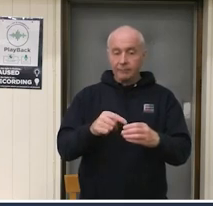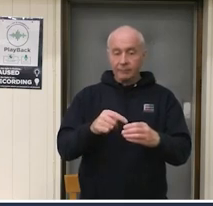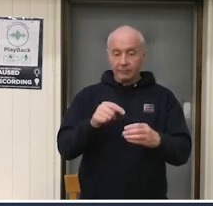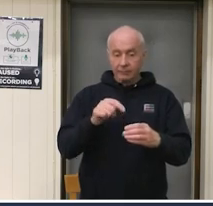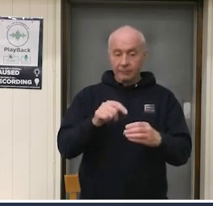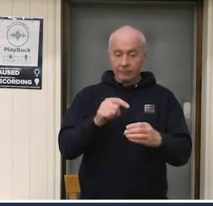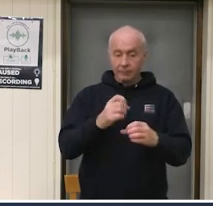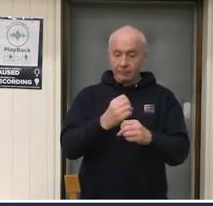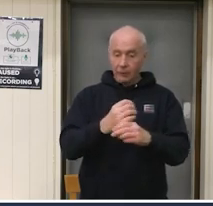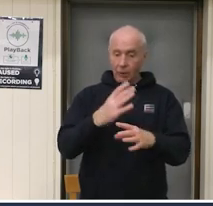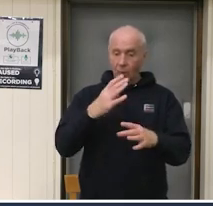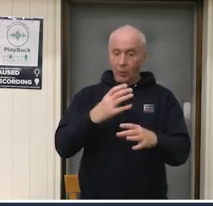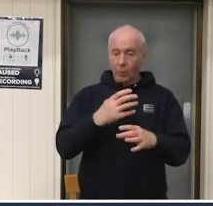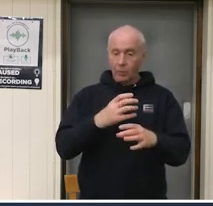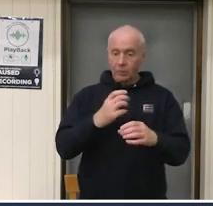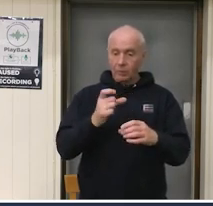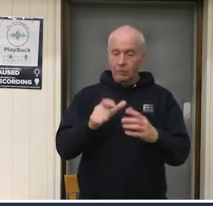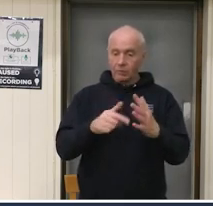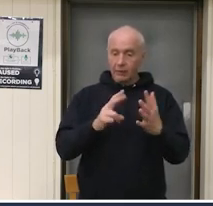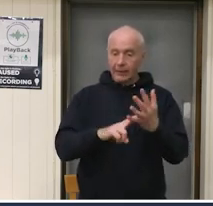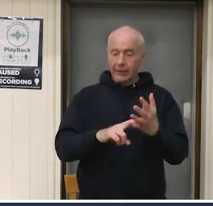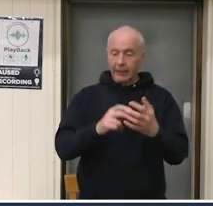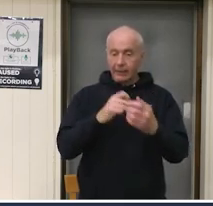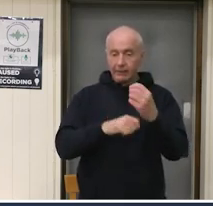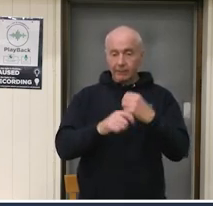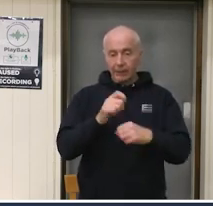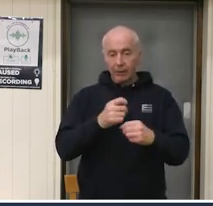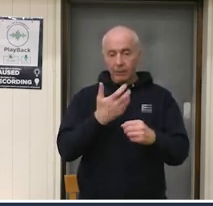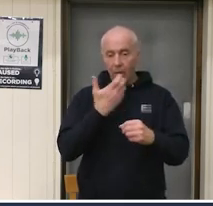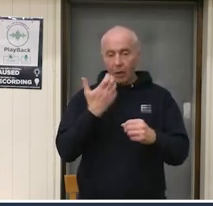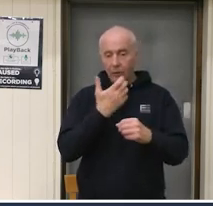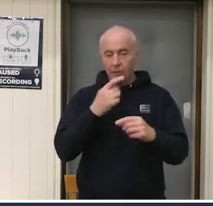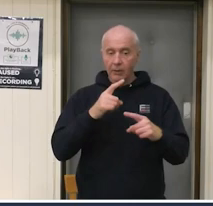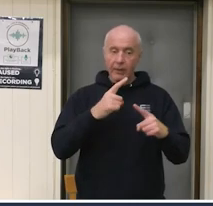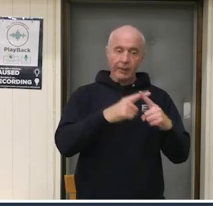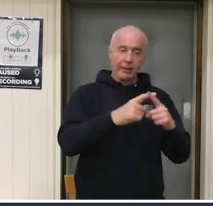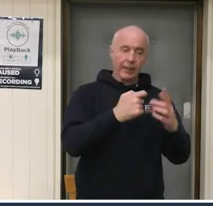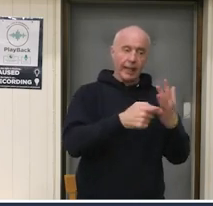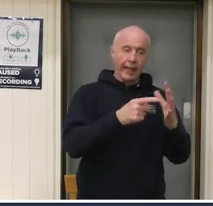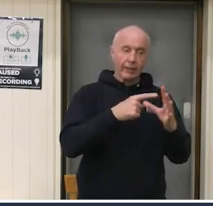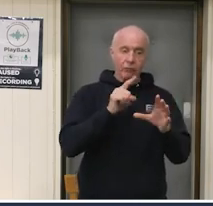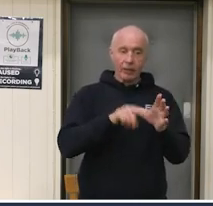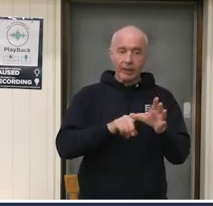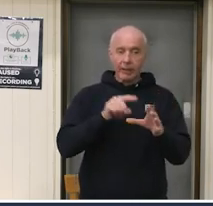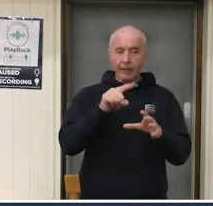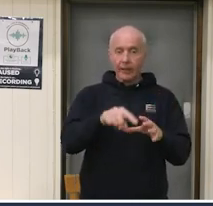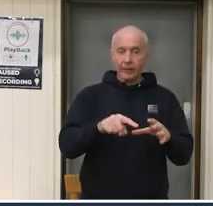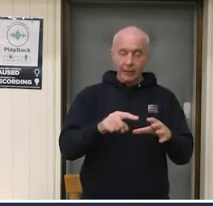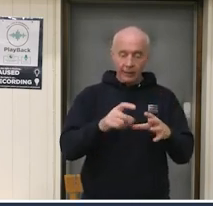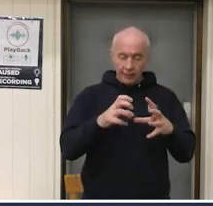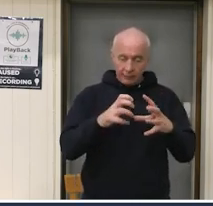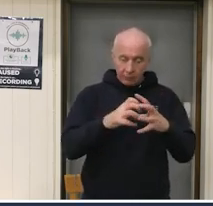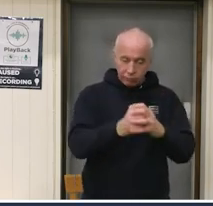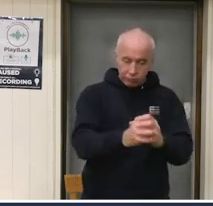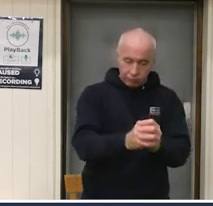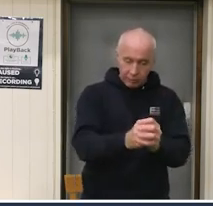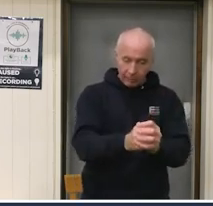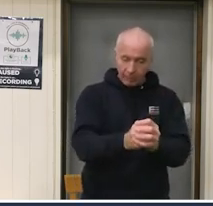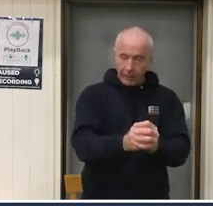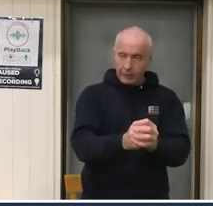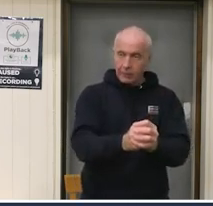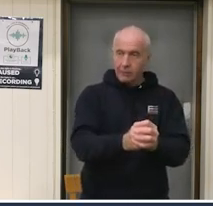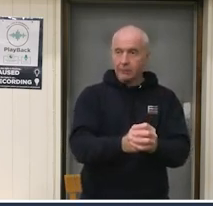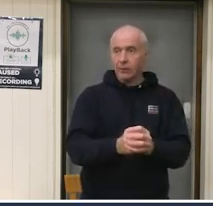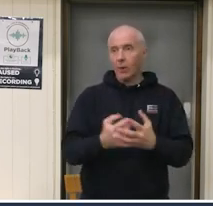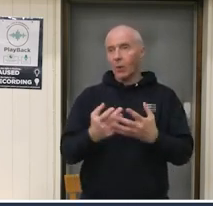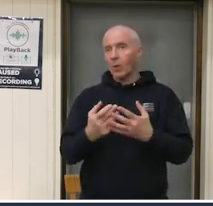emit. And that gold can emits in the X-ray, and X-rays do the compression of the capsule. So they're the two main